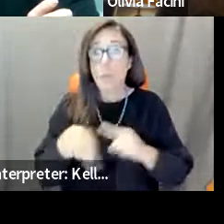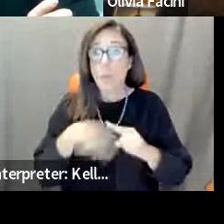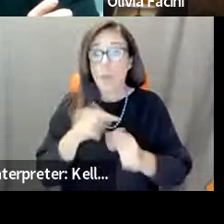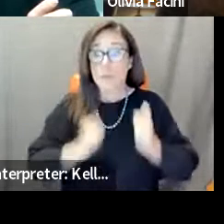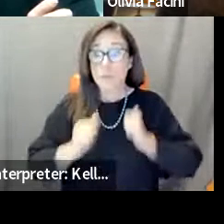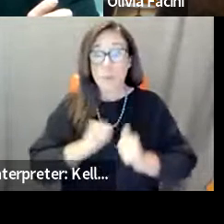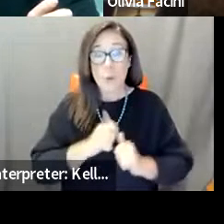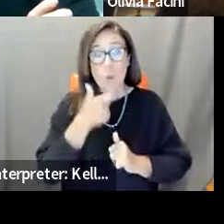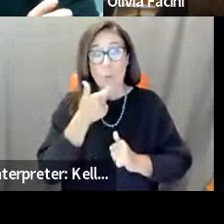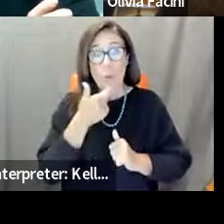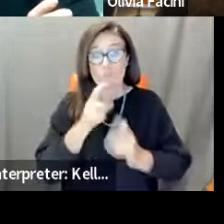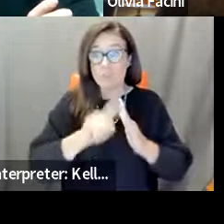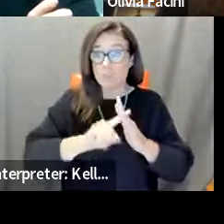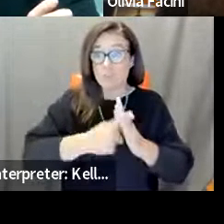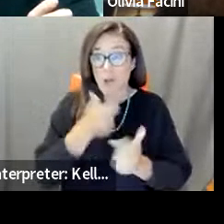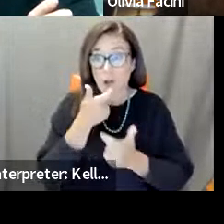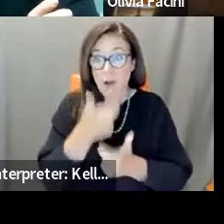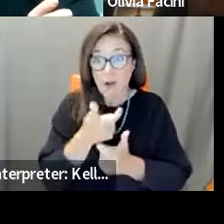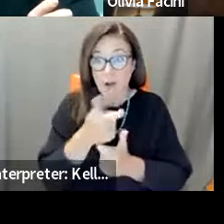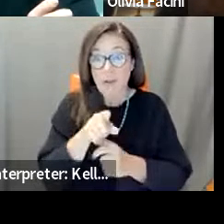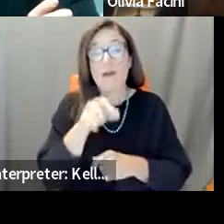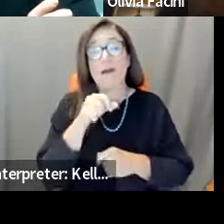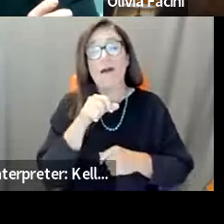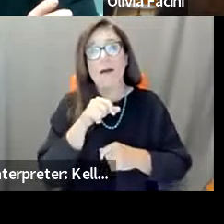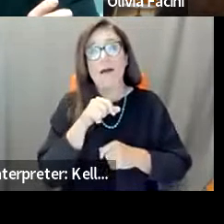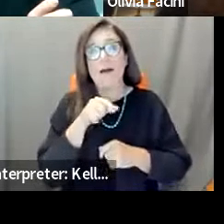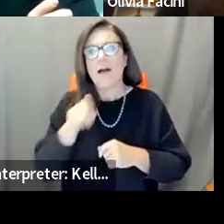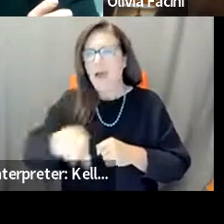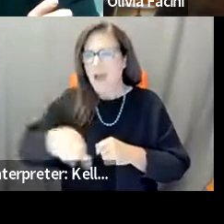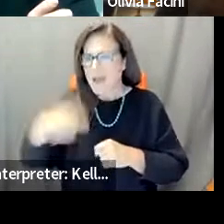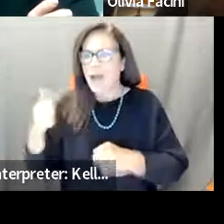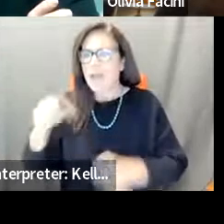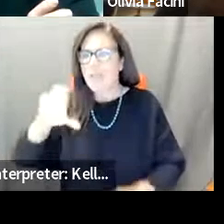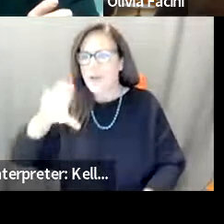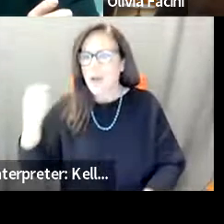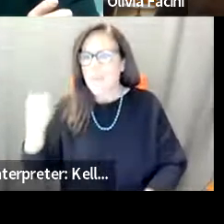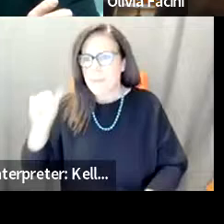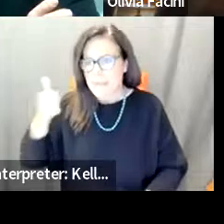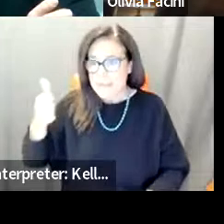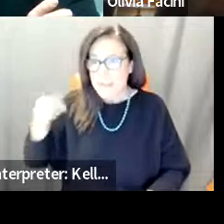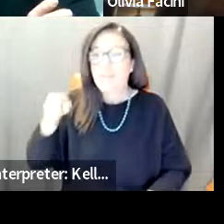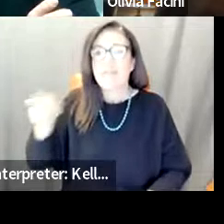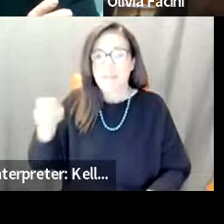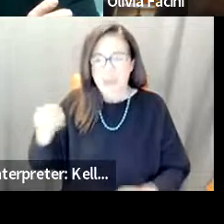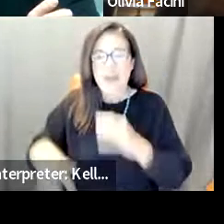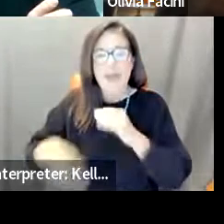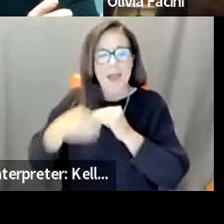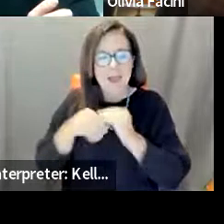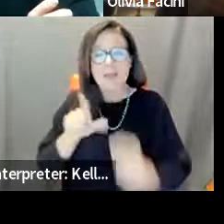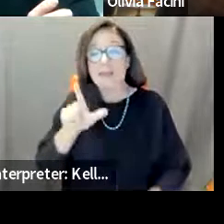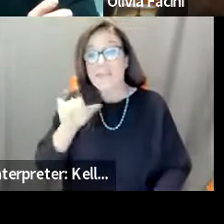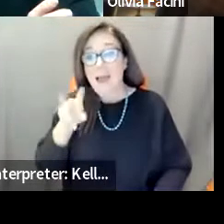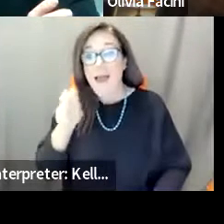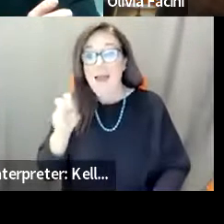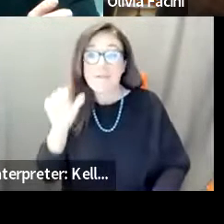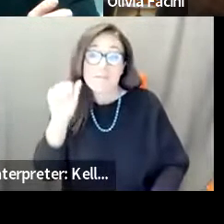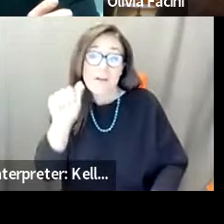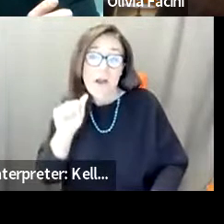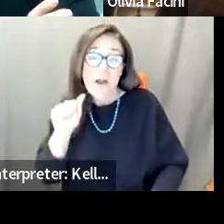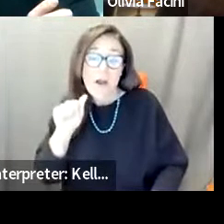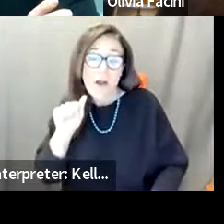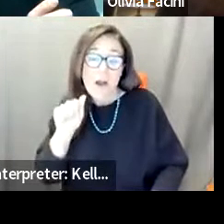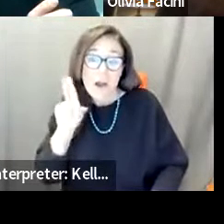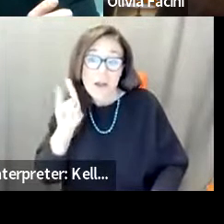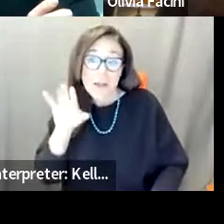began, another company, they were doing live audio description. So, there's different types of